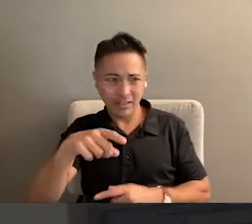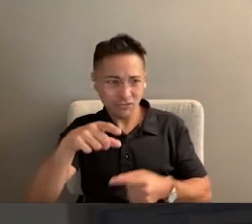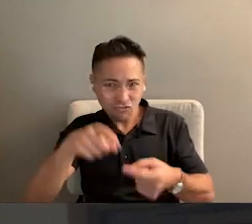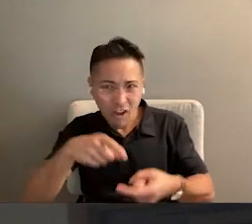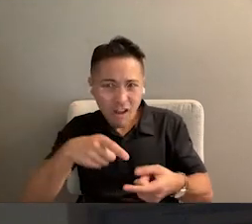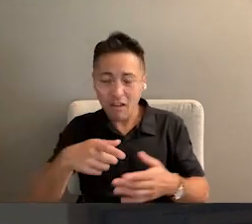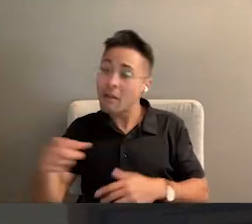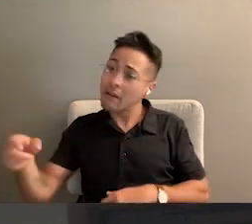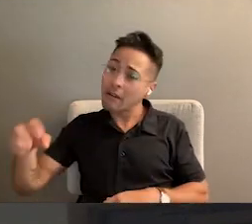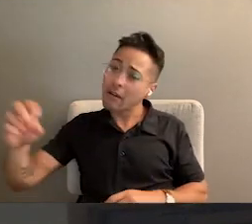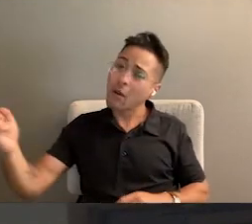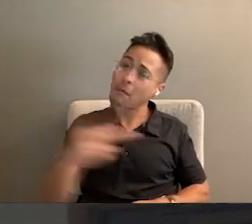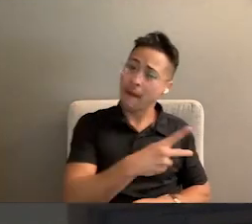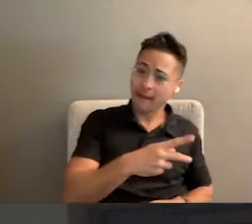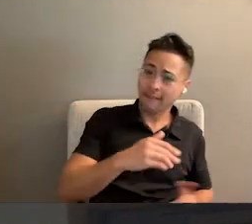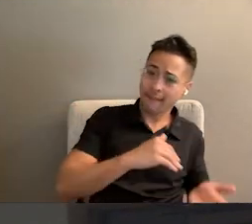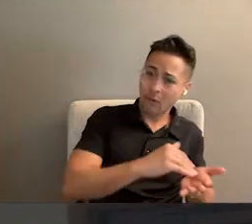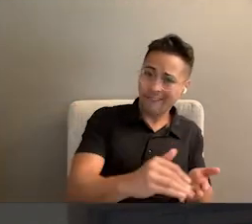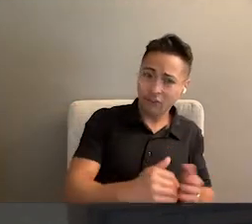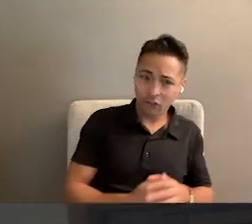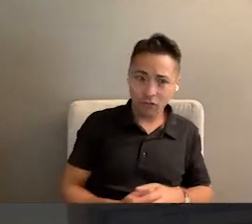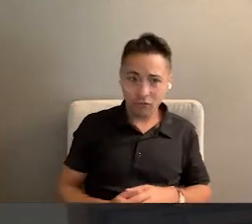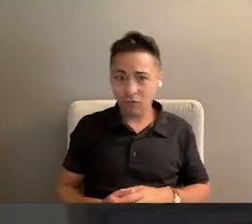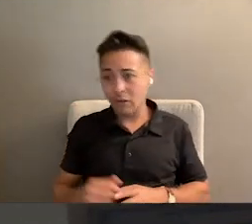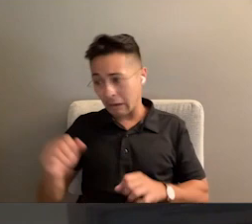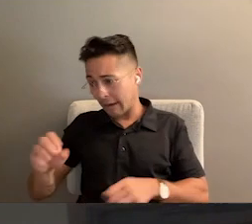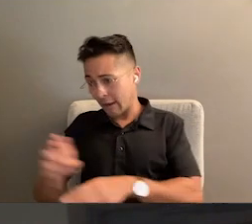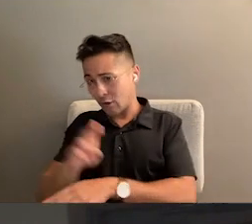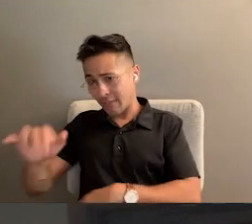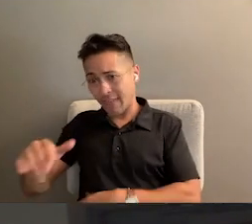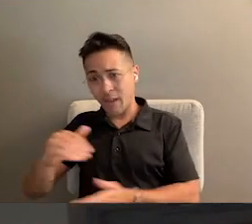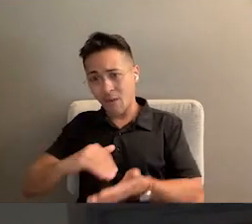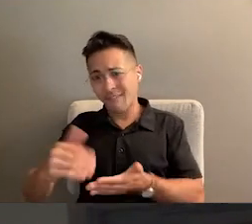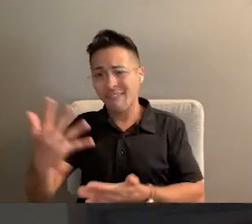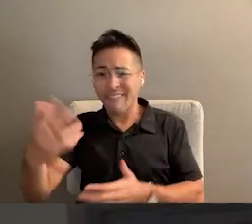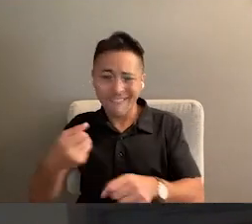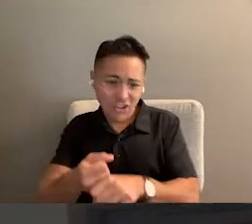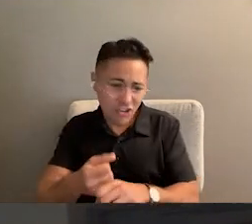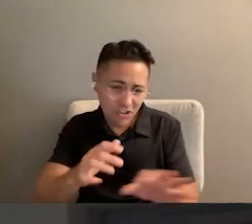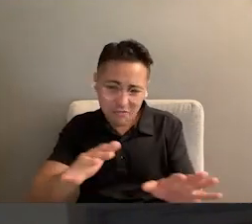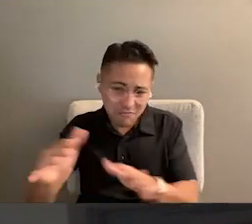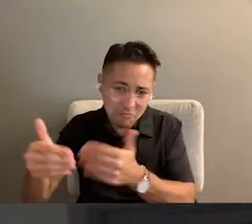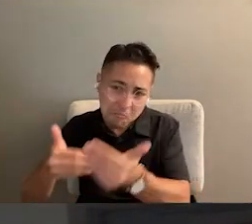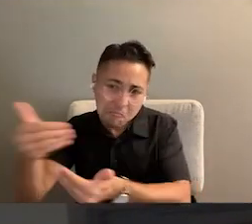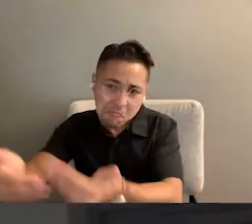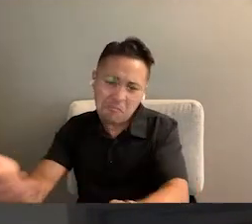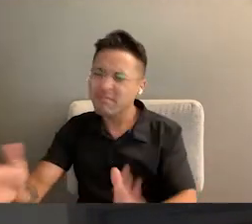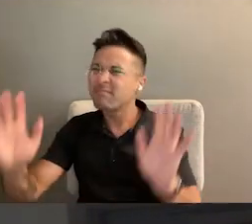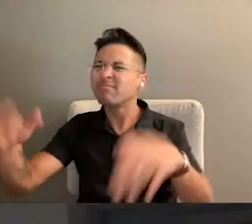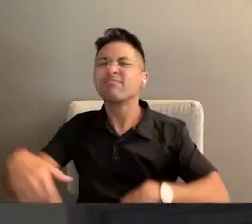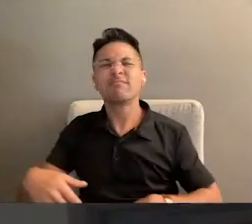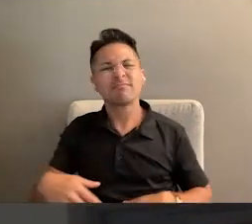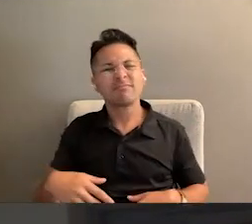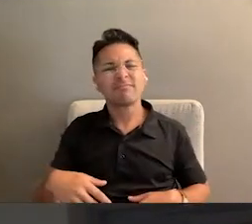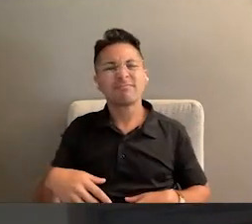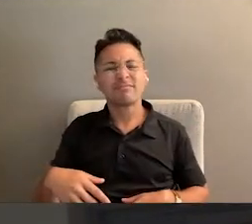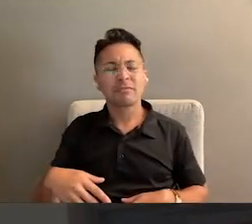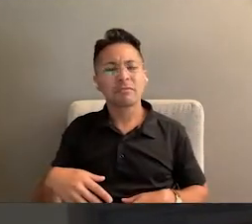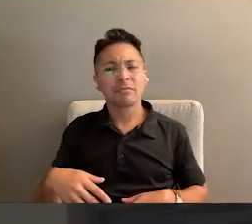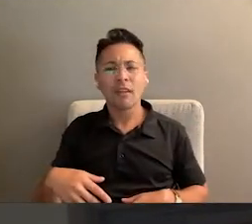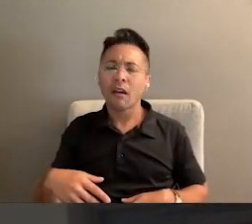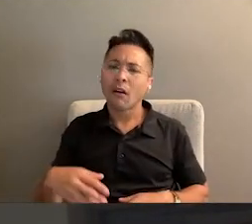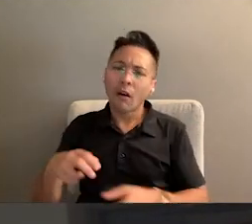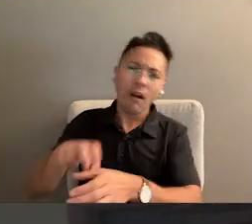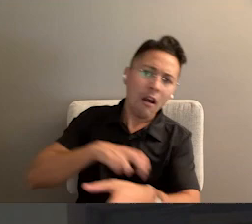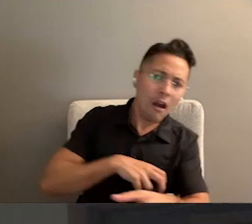or your waiver support coordinator find those providers for you, you can go back to the waiver. You could you could be on that waiver for 5 more years and then like, you